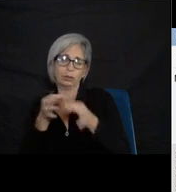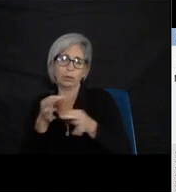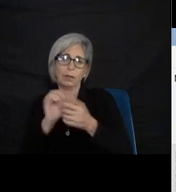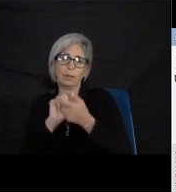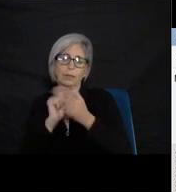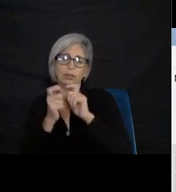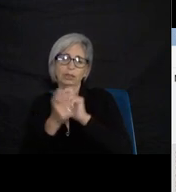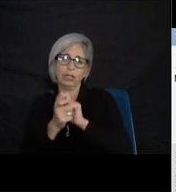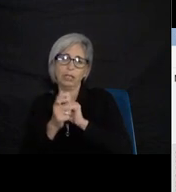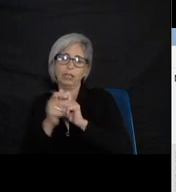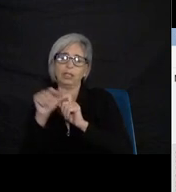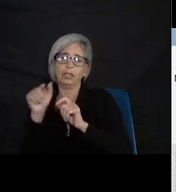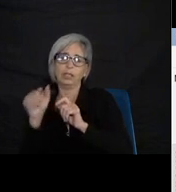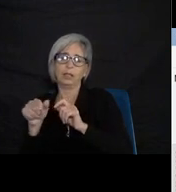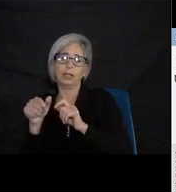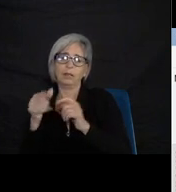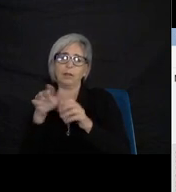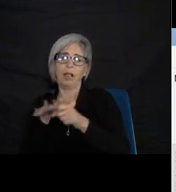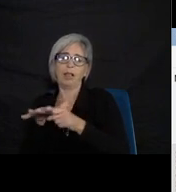changing land use designation from